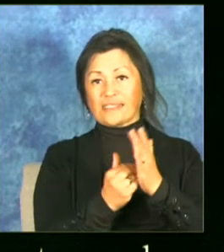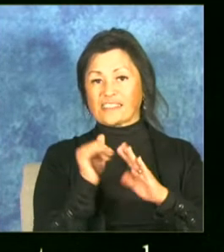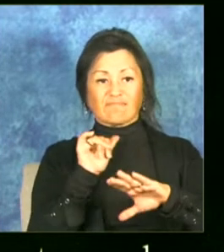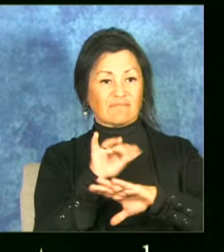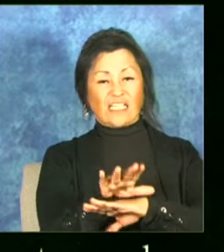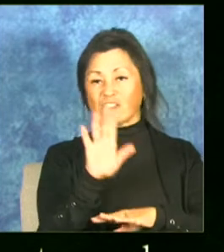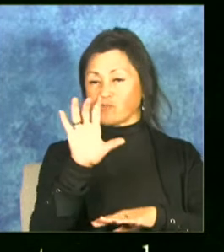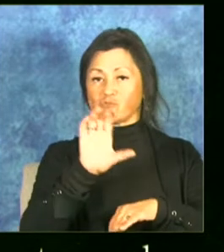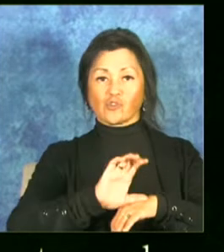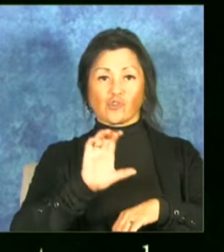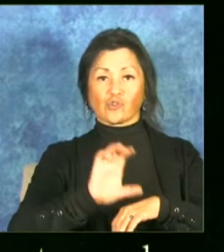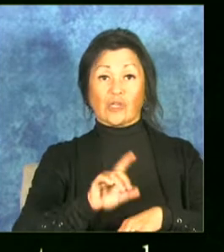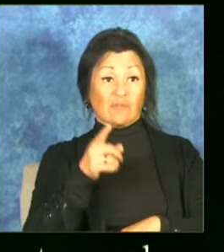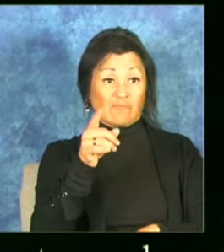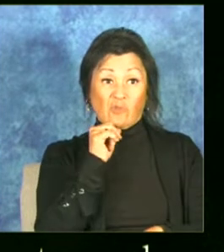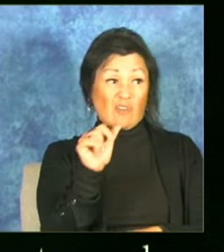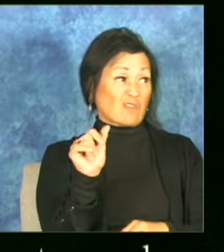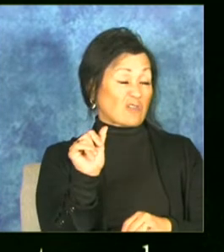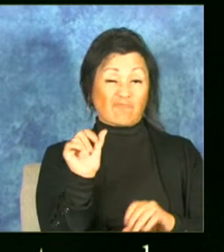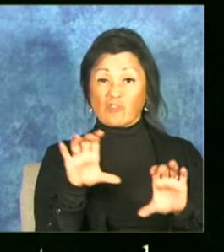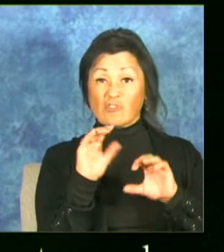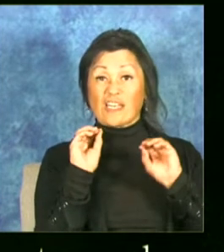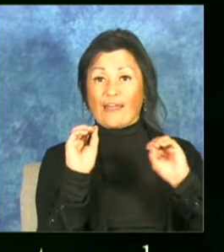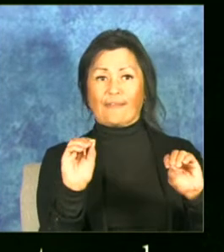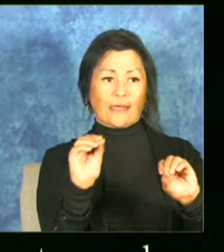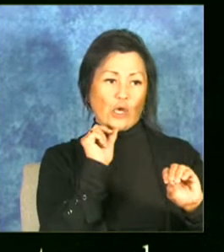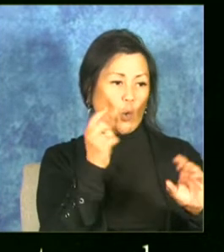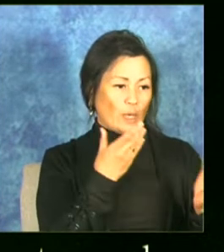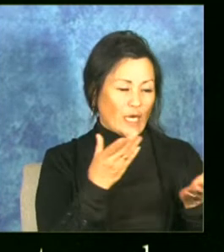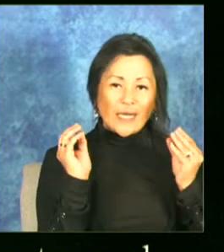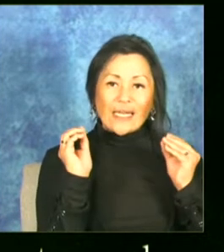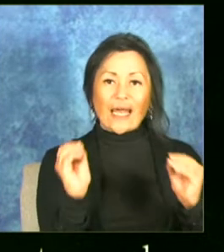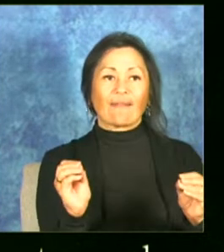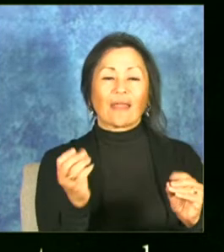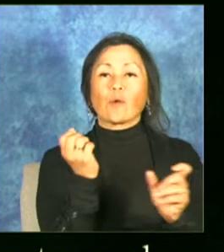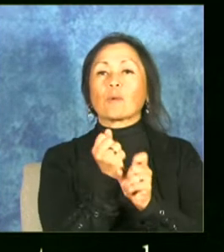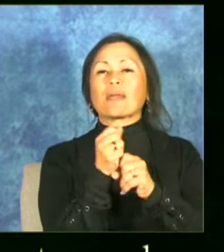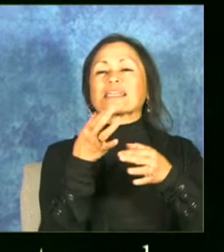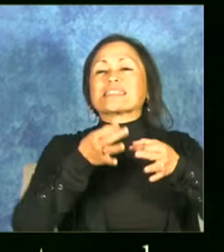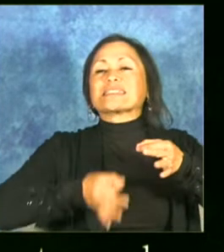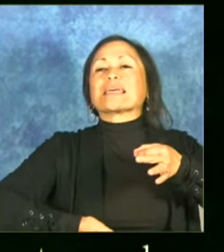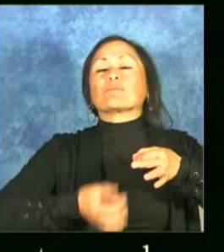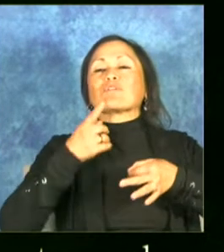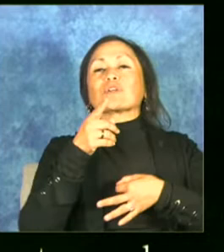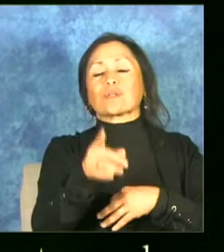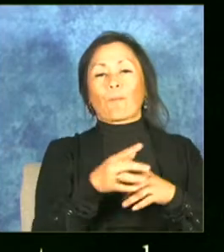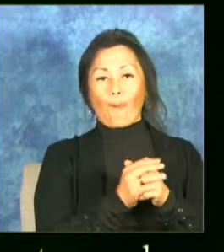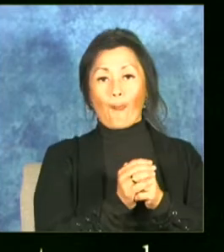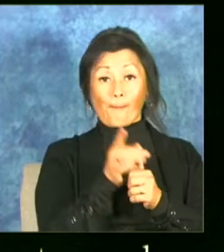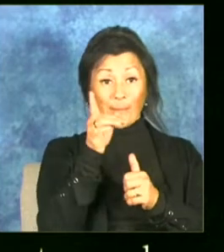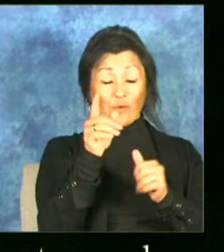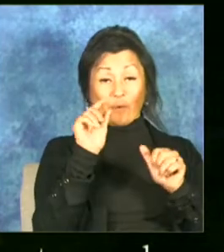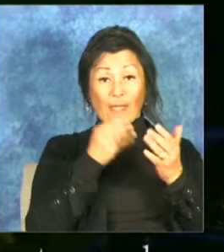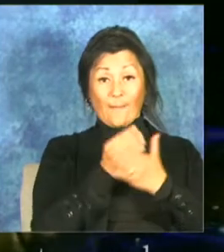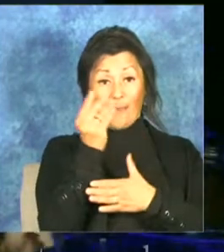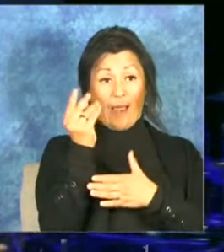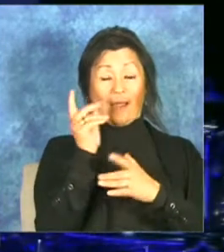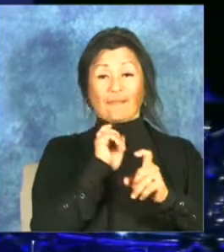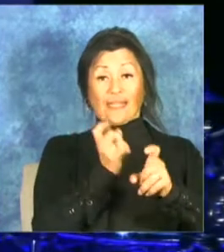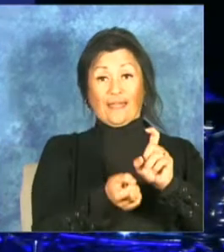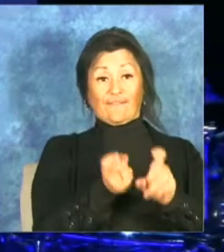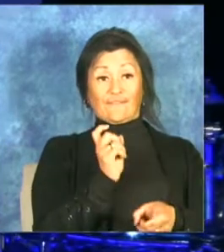shipped here to the church. You don't have to do anything. You don't have to carry anything here. We make it so easy for you that you can go buy these